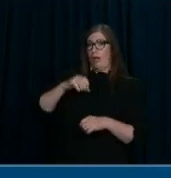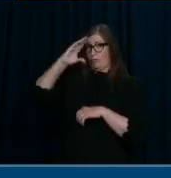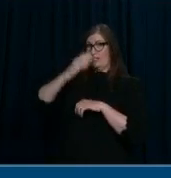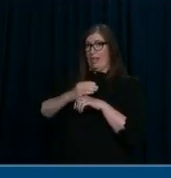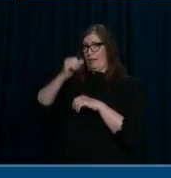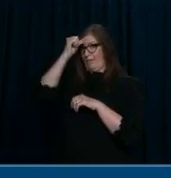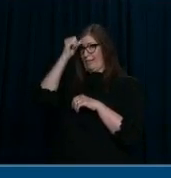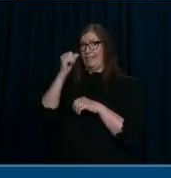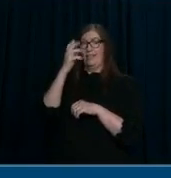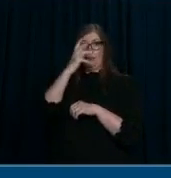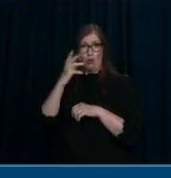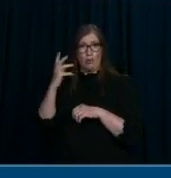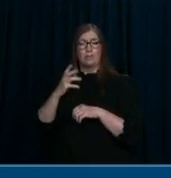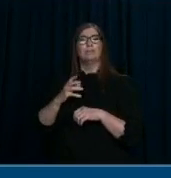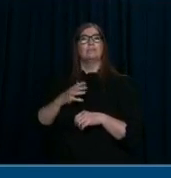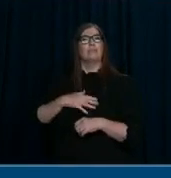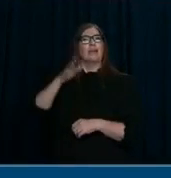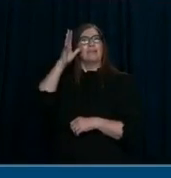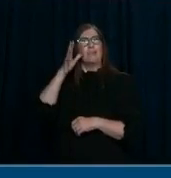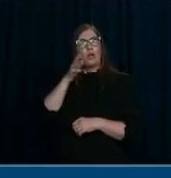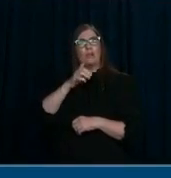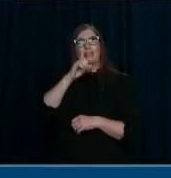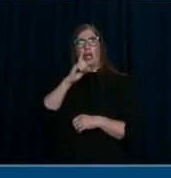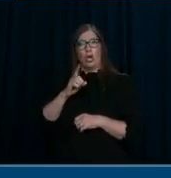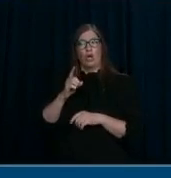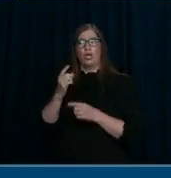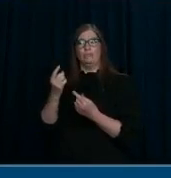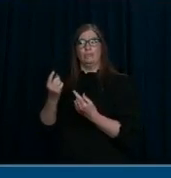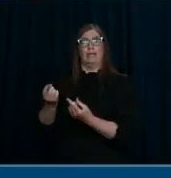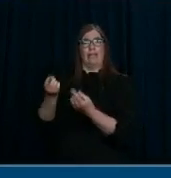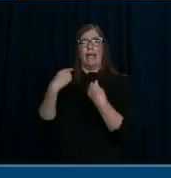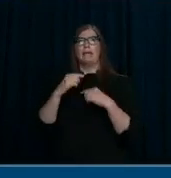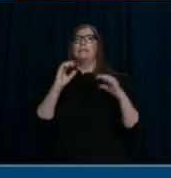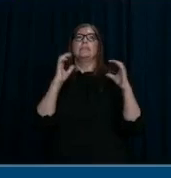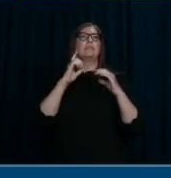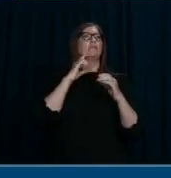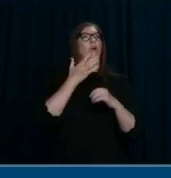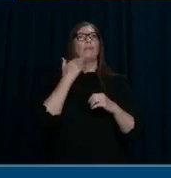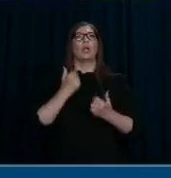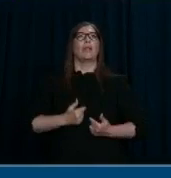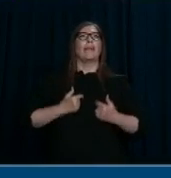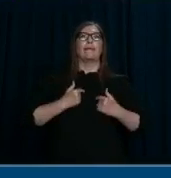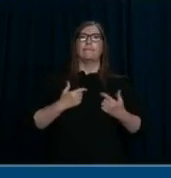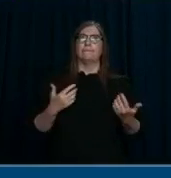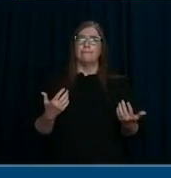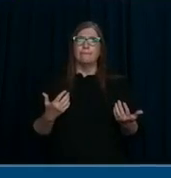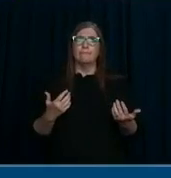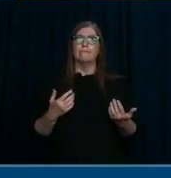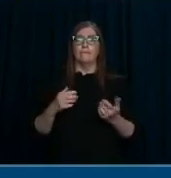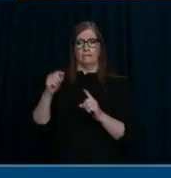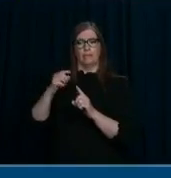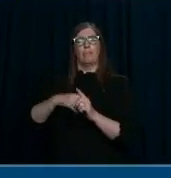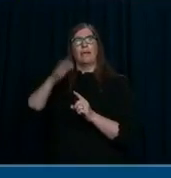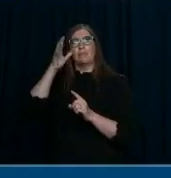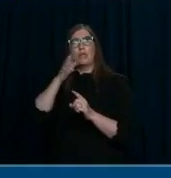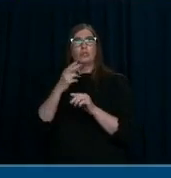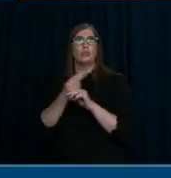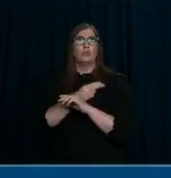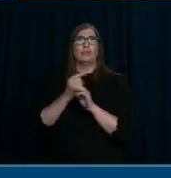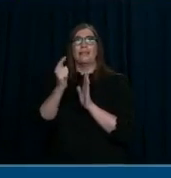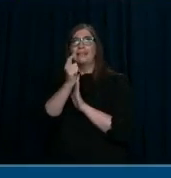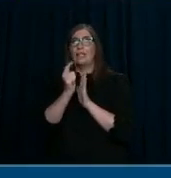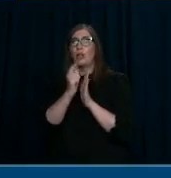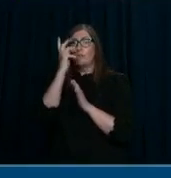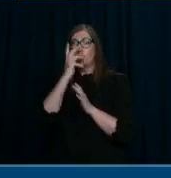immigrants. My parents came seeking a better life, and they used the legal immigration